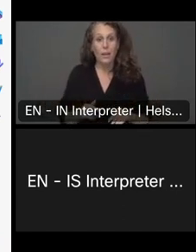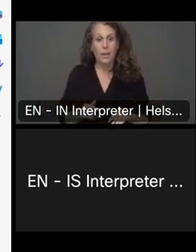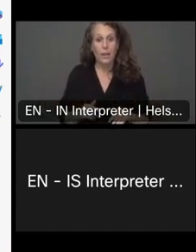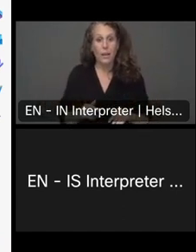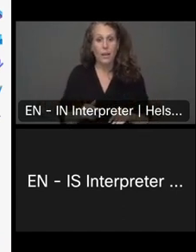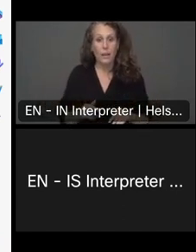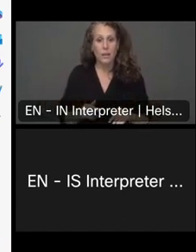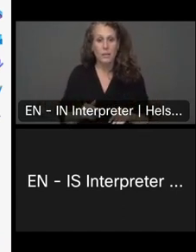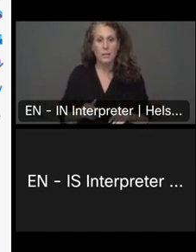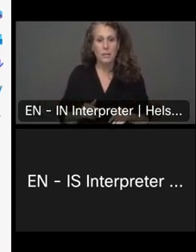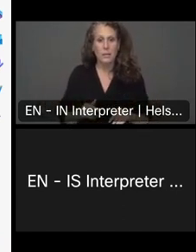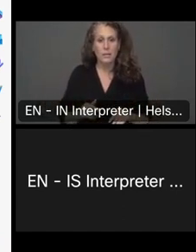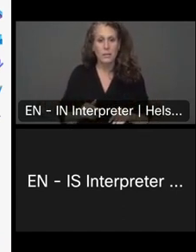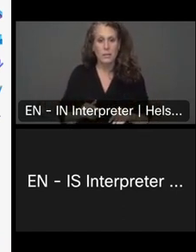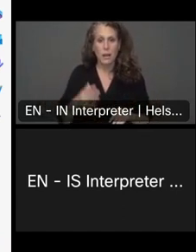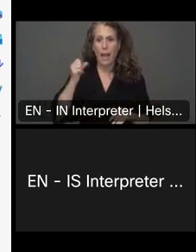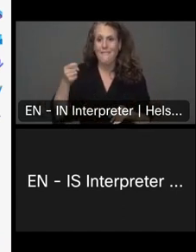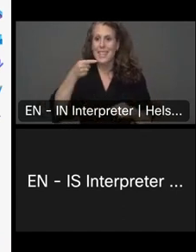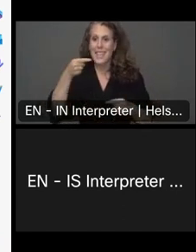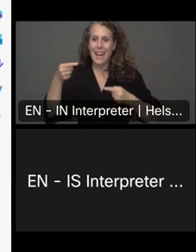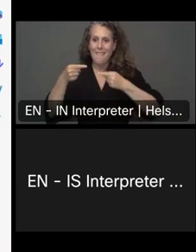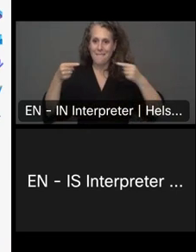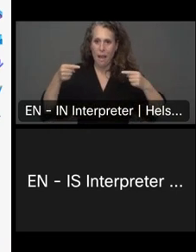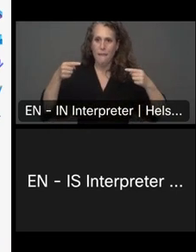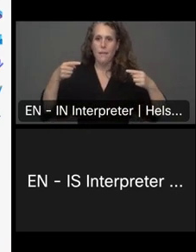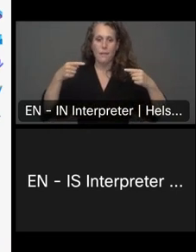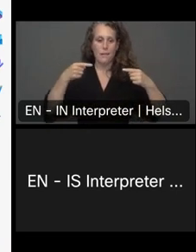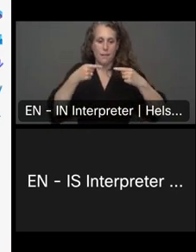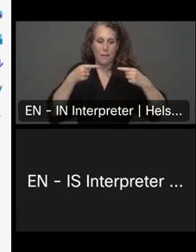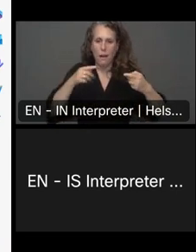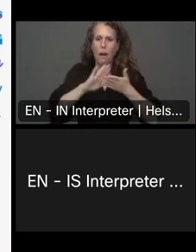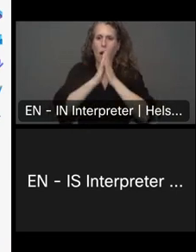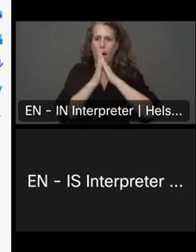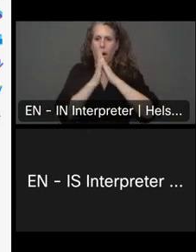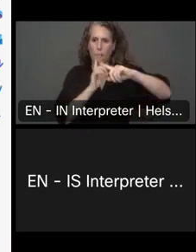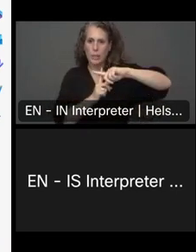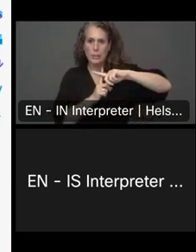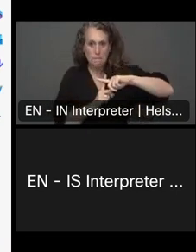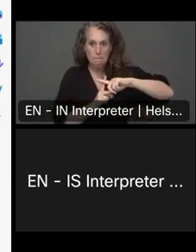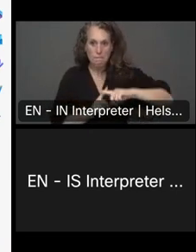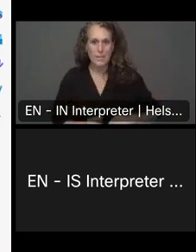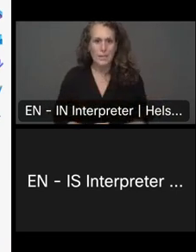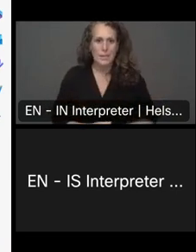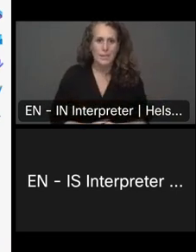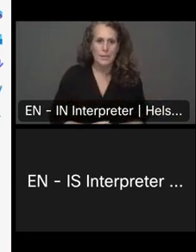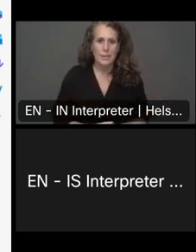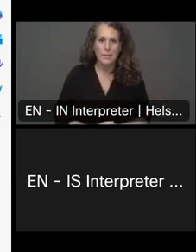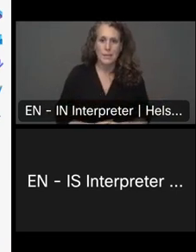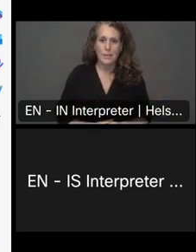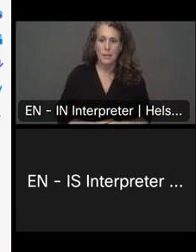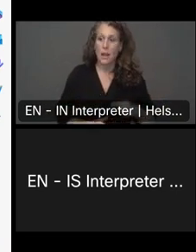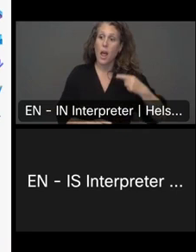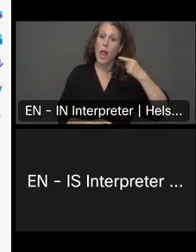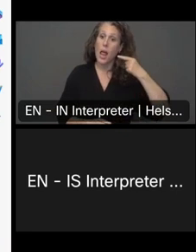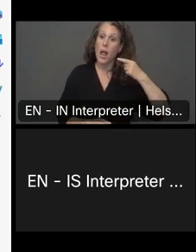supposedly cancel out. In negating a contrary, like not unhappy, the two negatives would be expected semantically